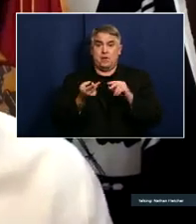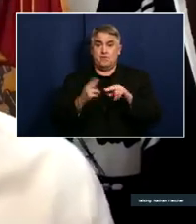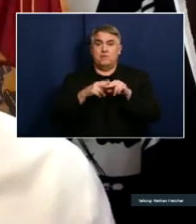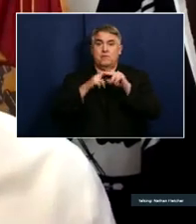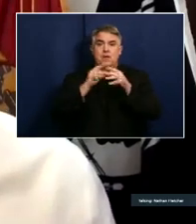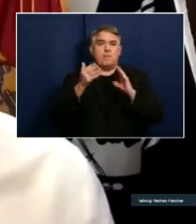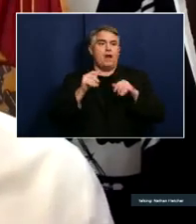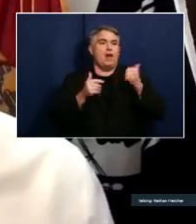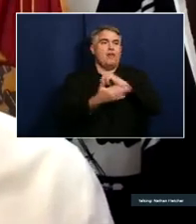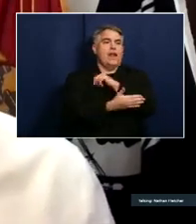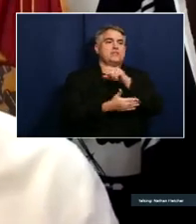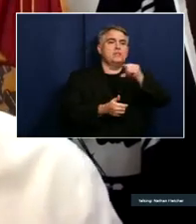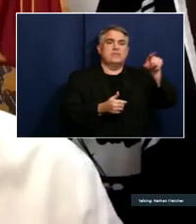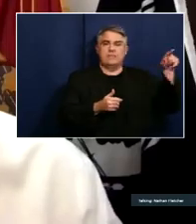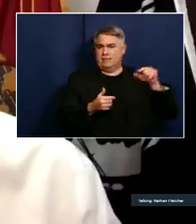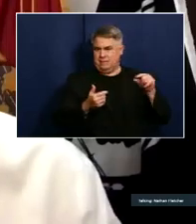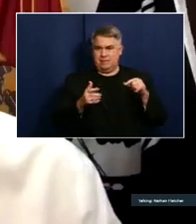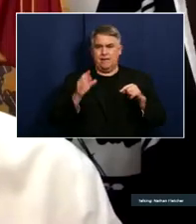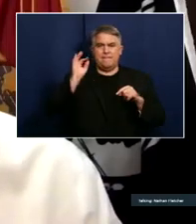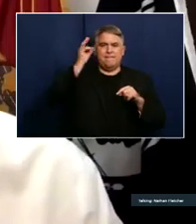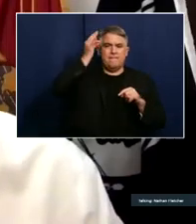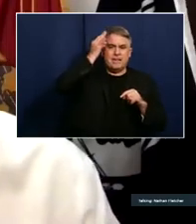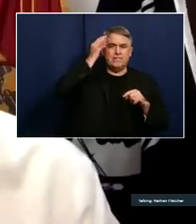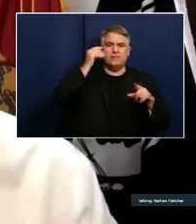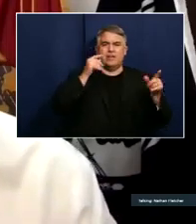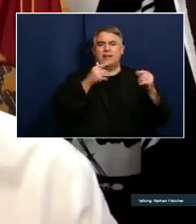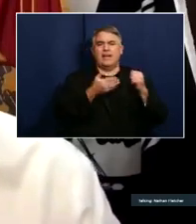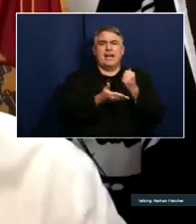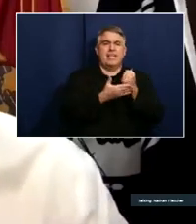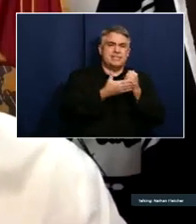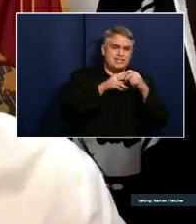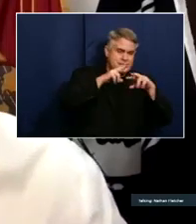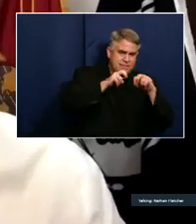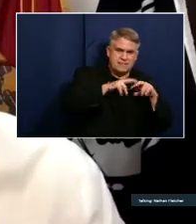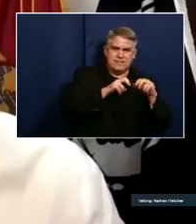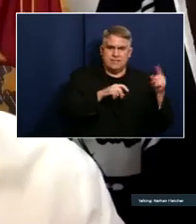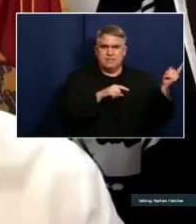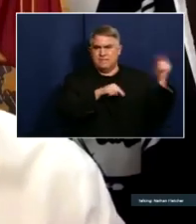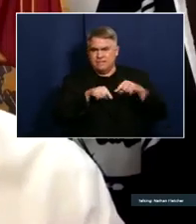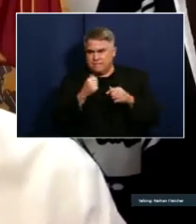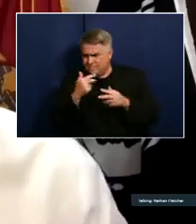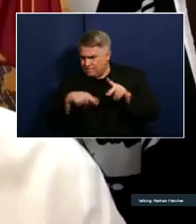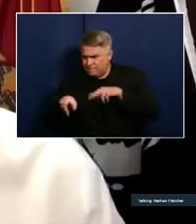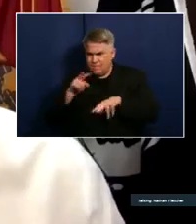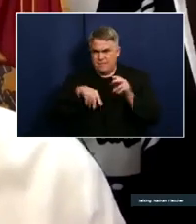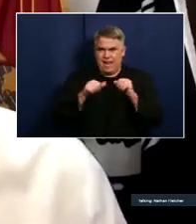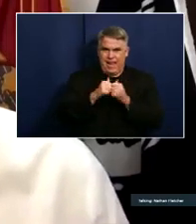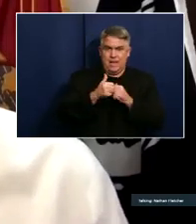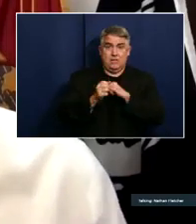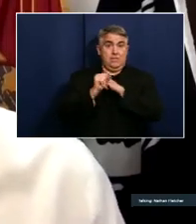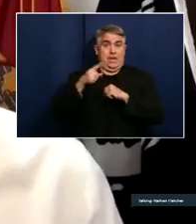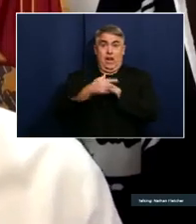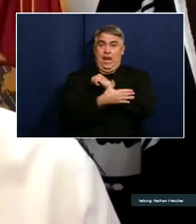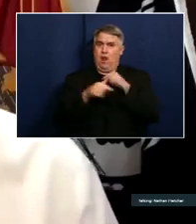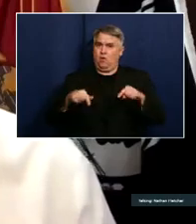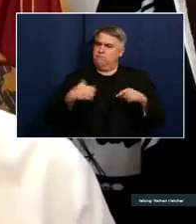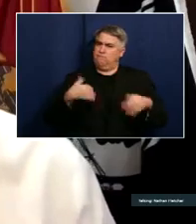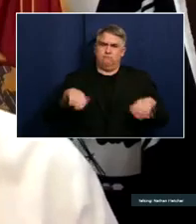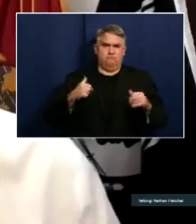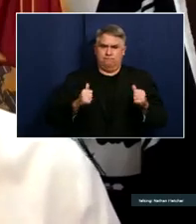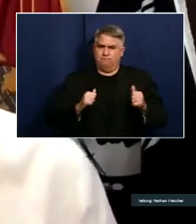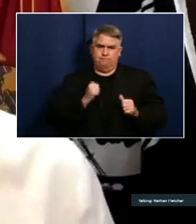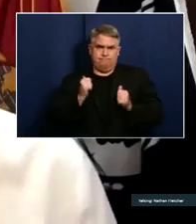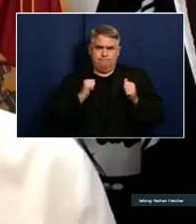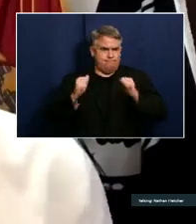need federal assets to come in to be able to administer vaccines. In San Diego County, we have more sites that are staffed and